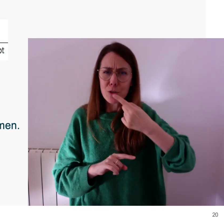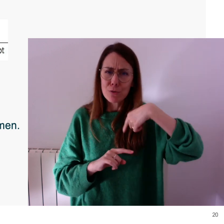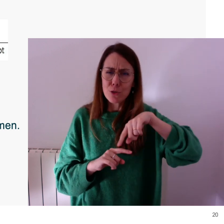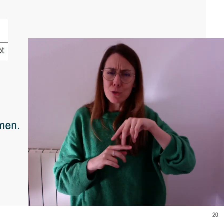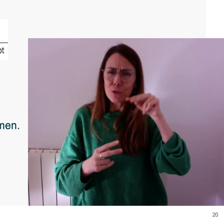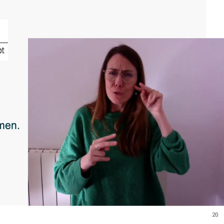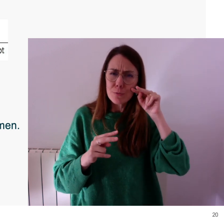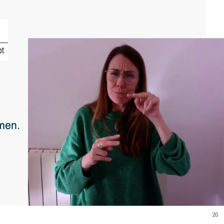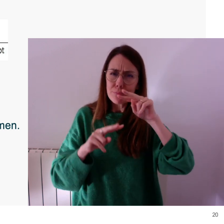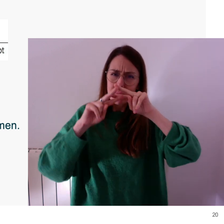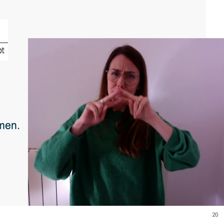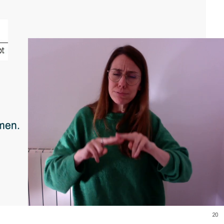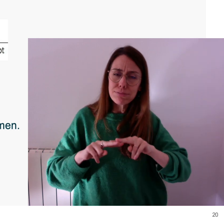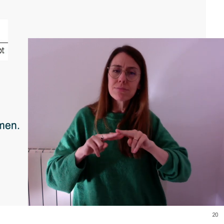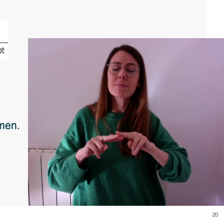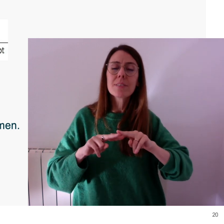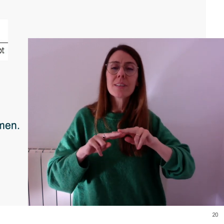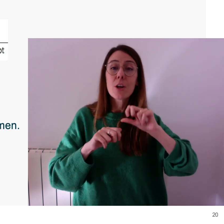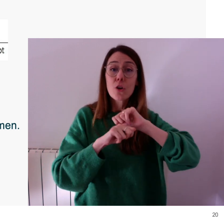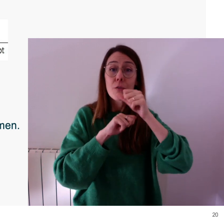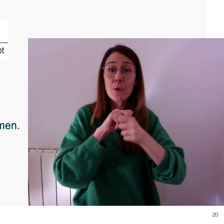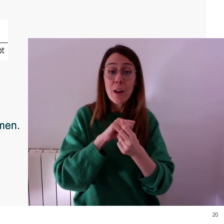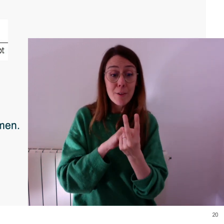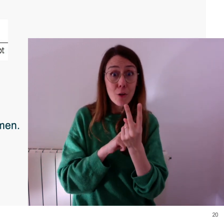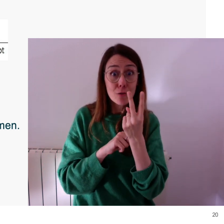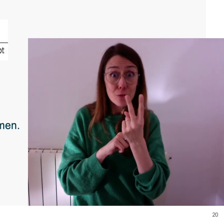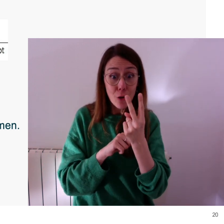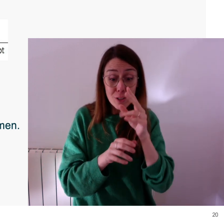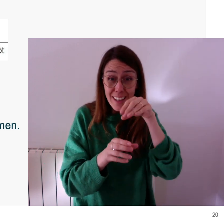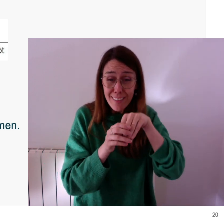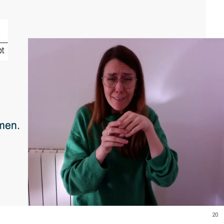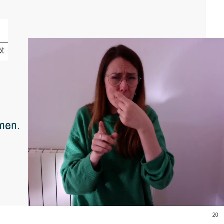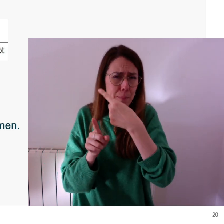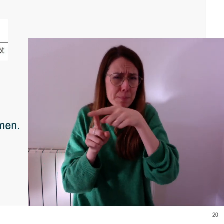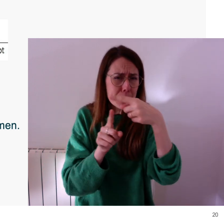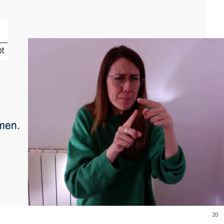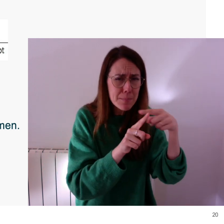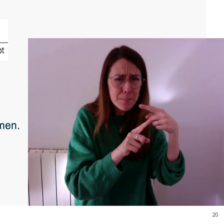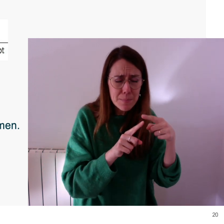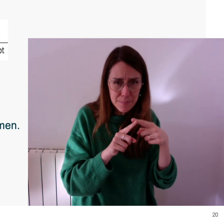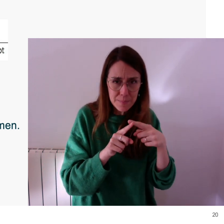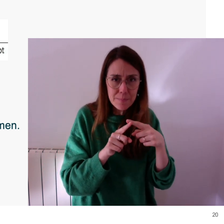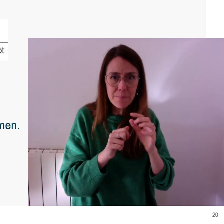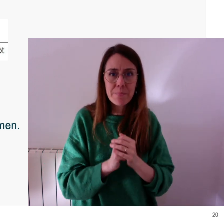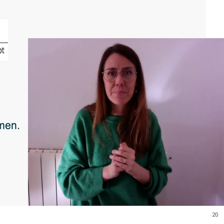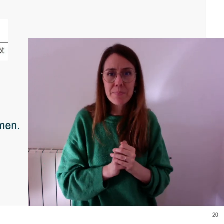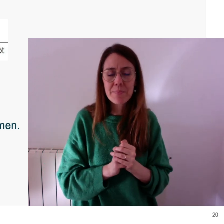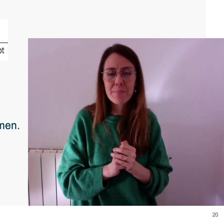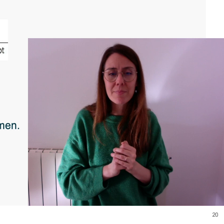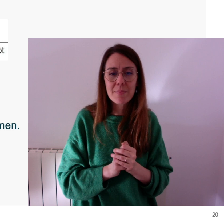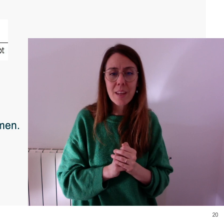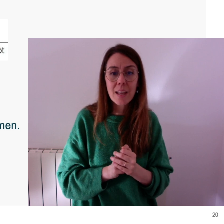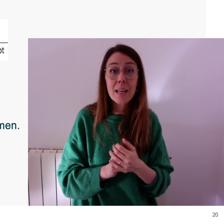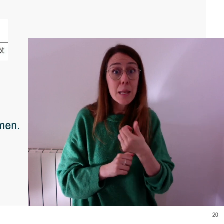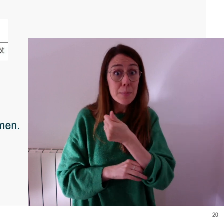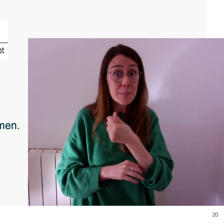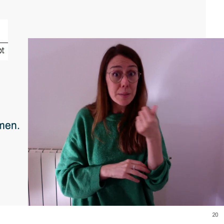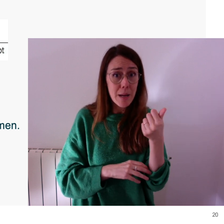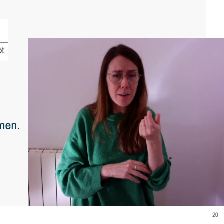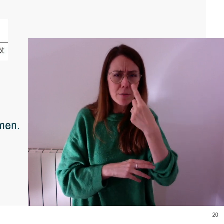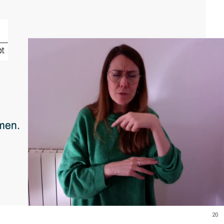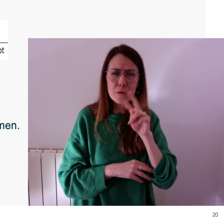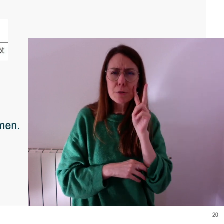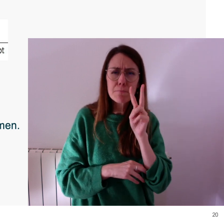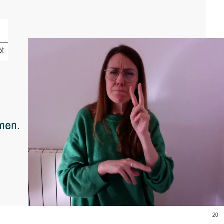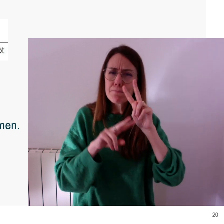only on the factors that influence the use of the variants of the two hand shape. So we first looked at